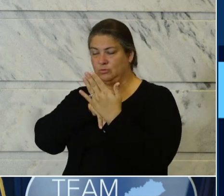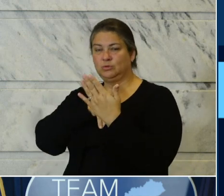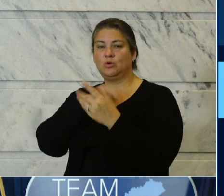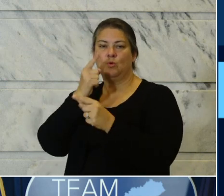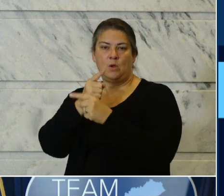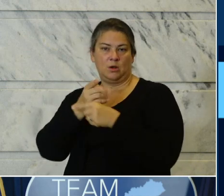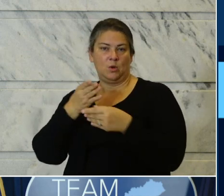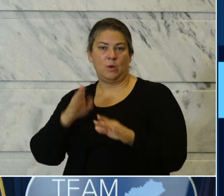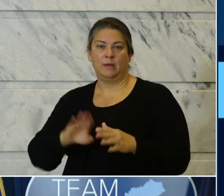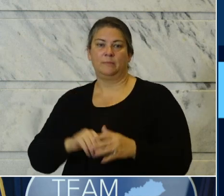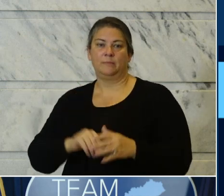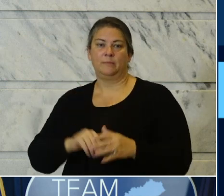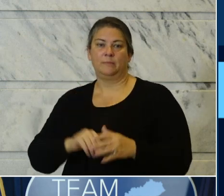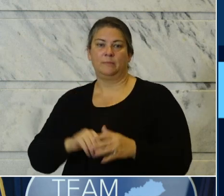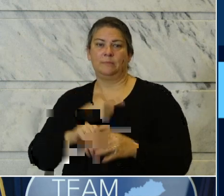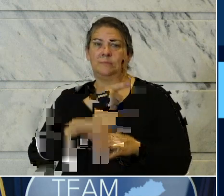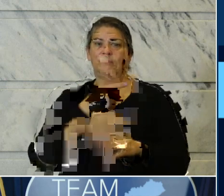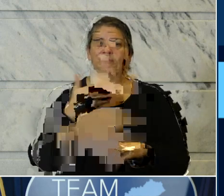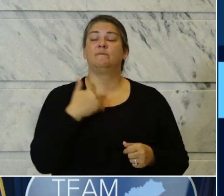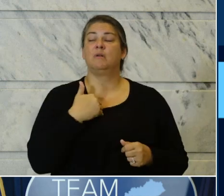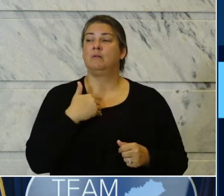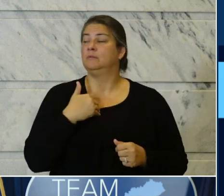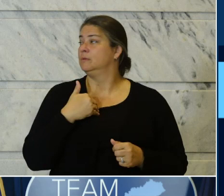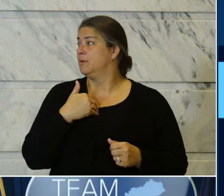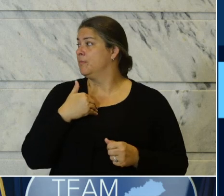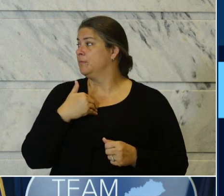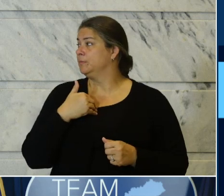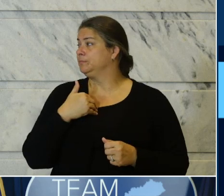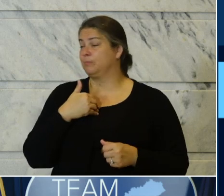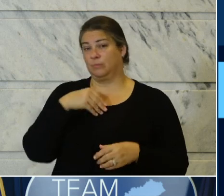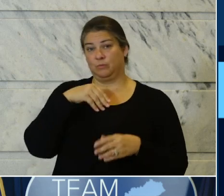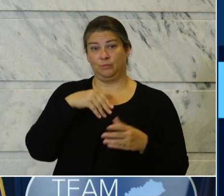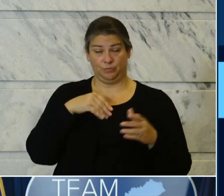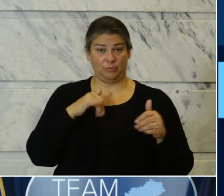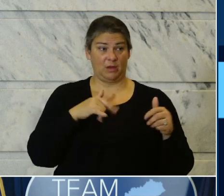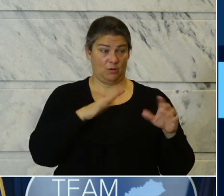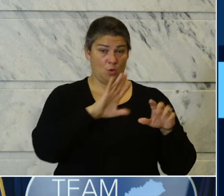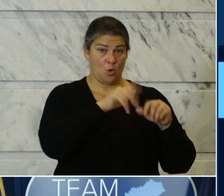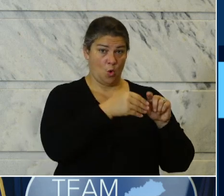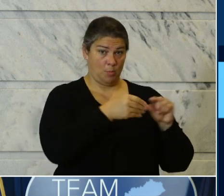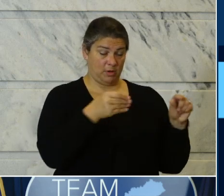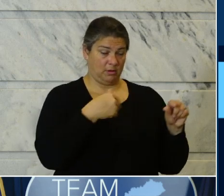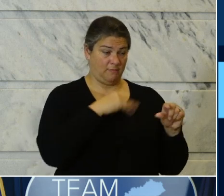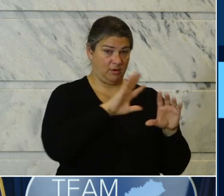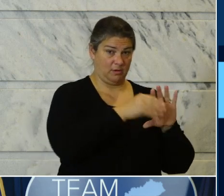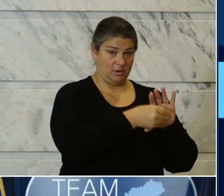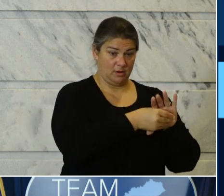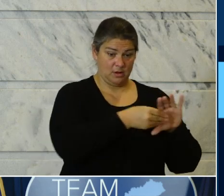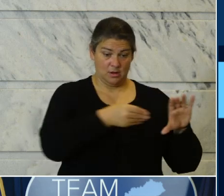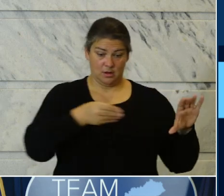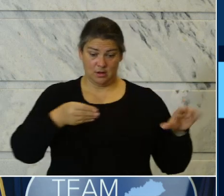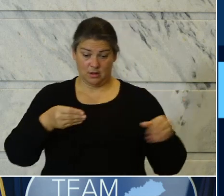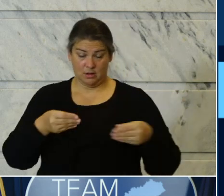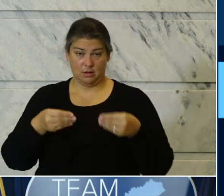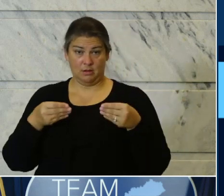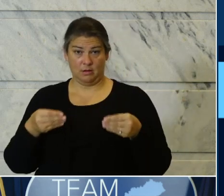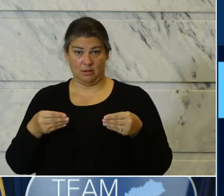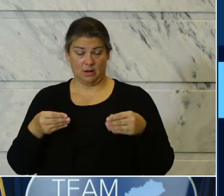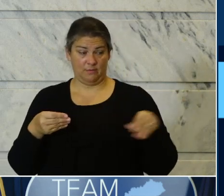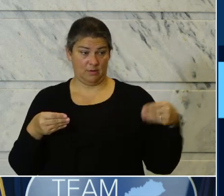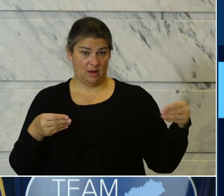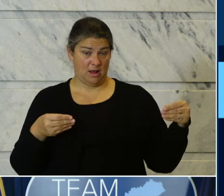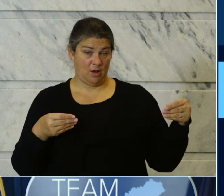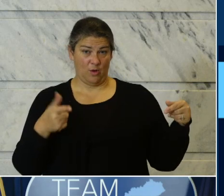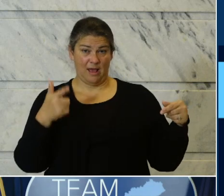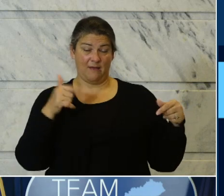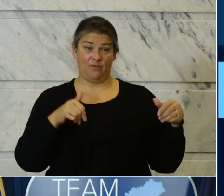appropriately. There is an internal envelope and an external envelope. So